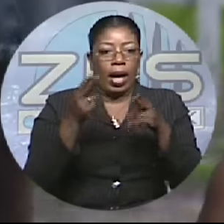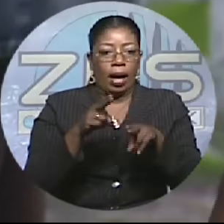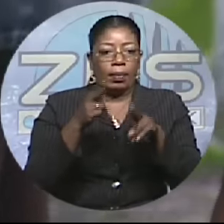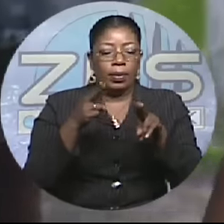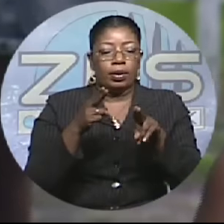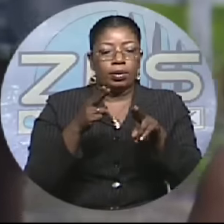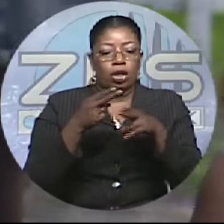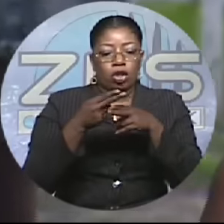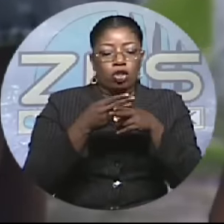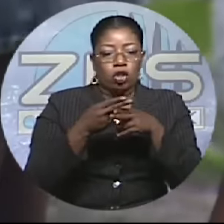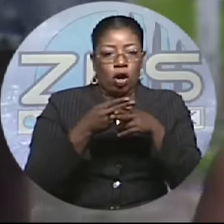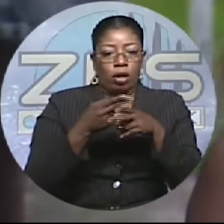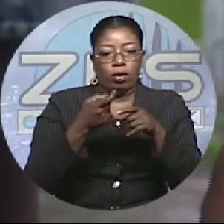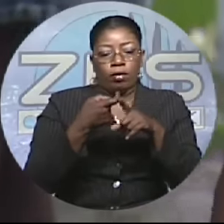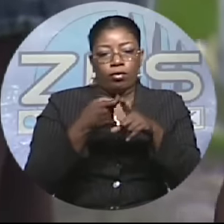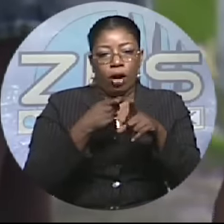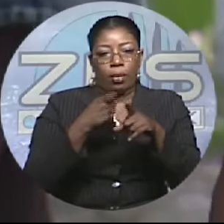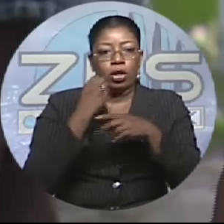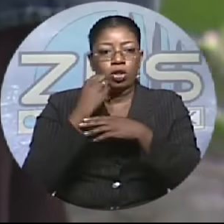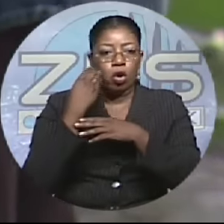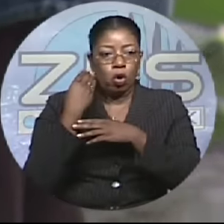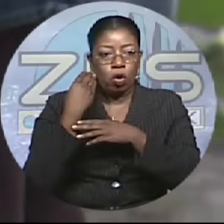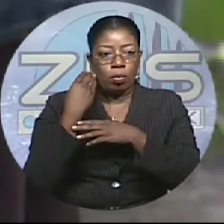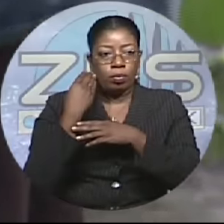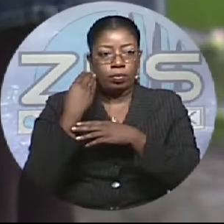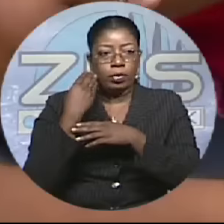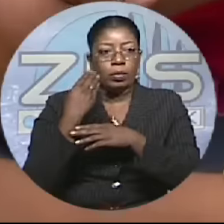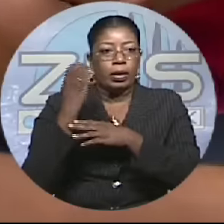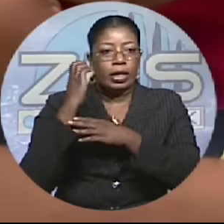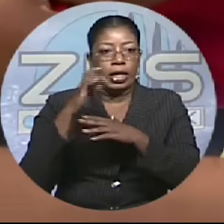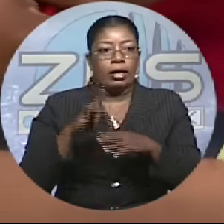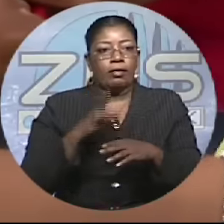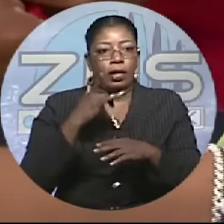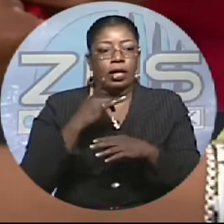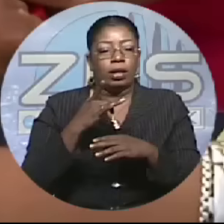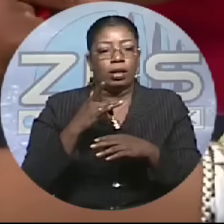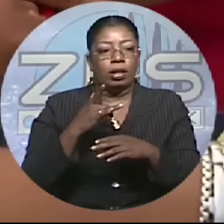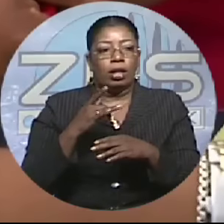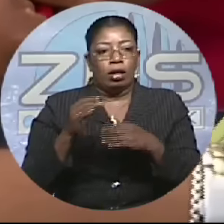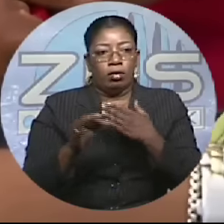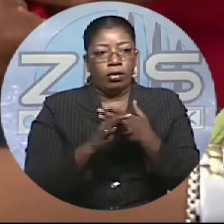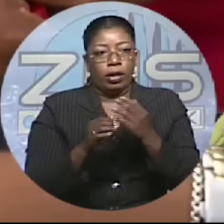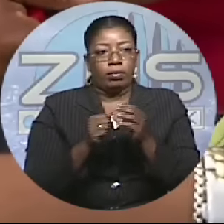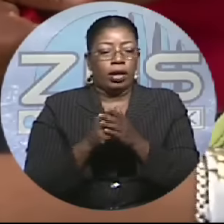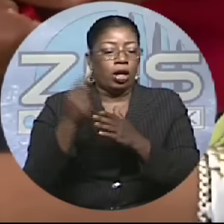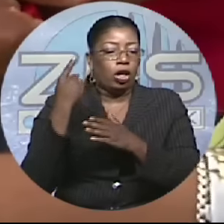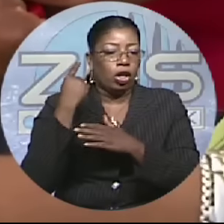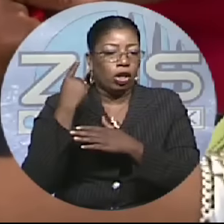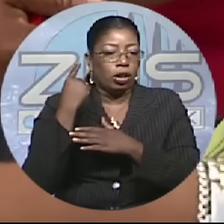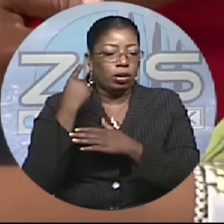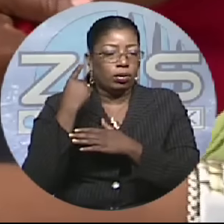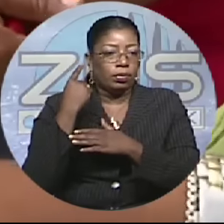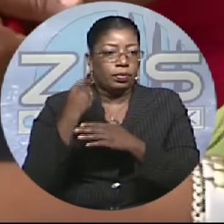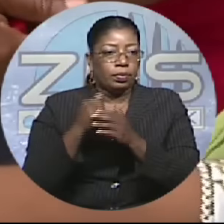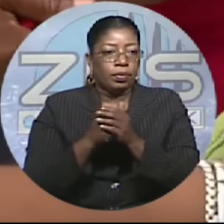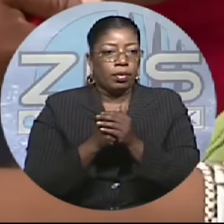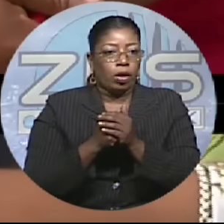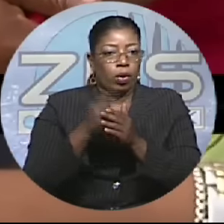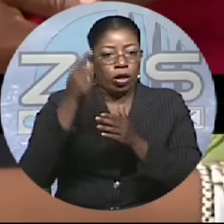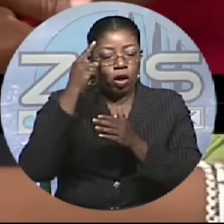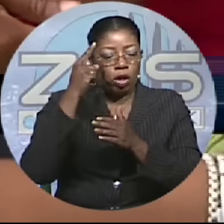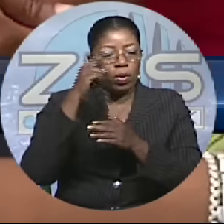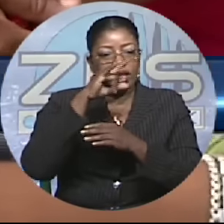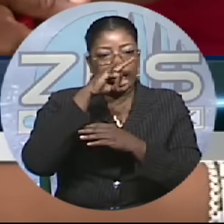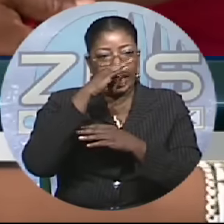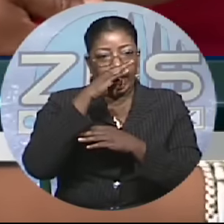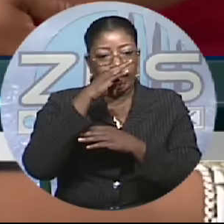from his home. He says, however, he still feels safe. We heard this thing going pow, pow, pow, pow, pow. We thought it was the kids. Sometimes